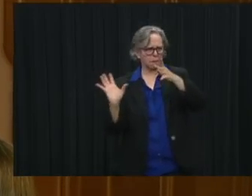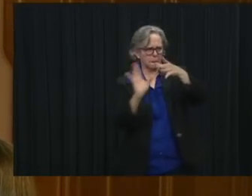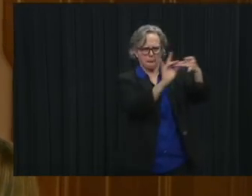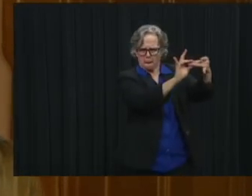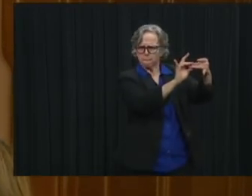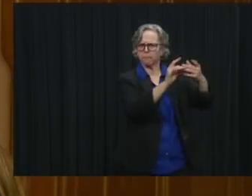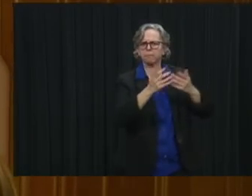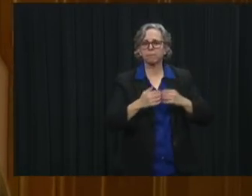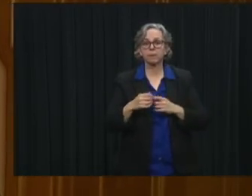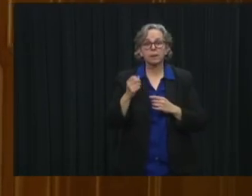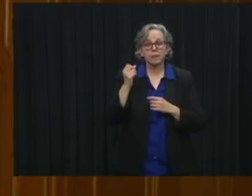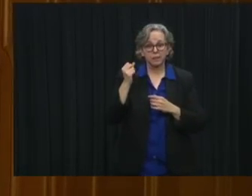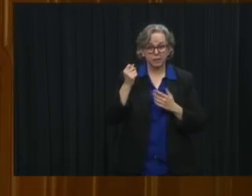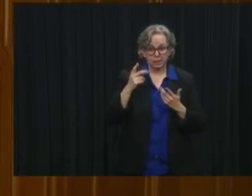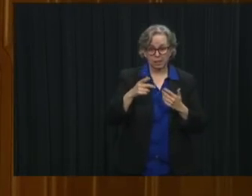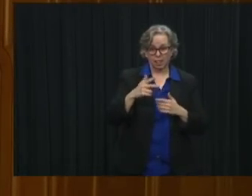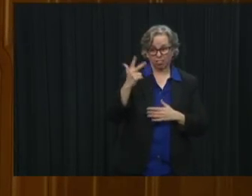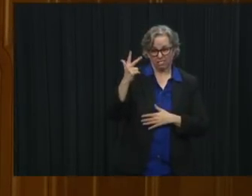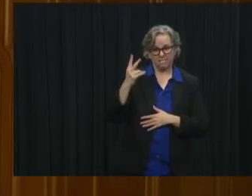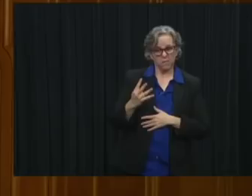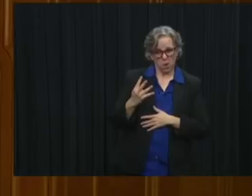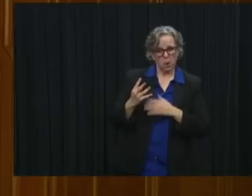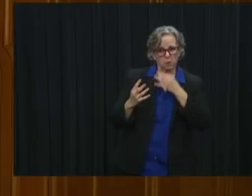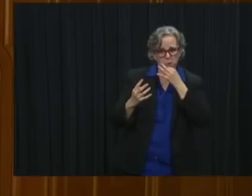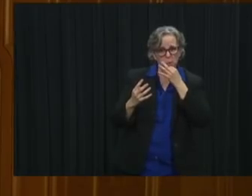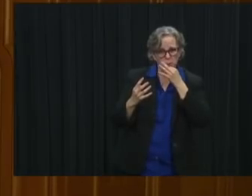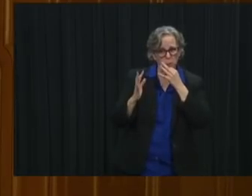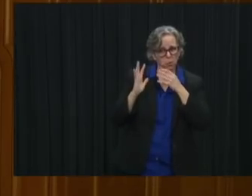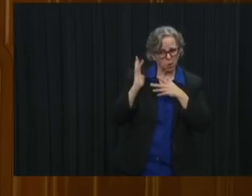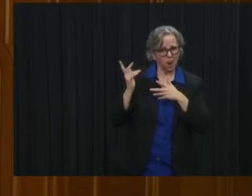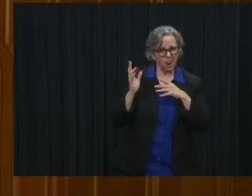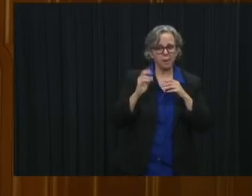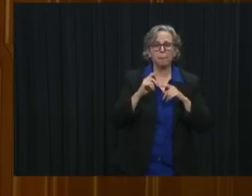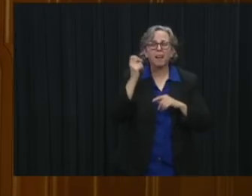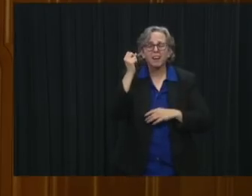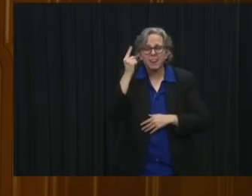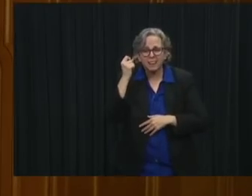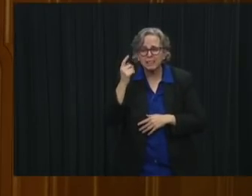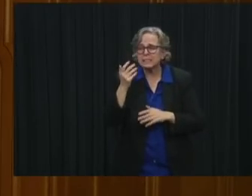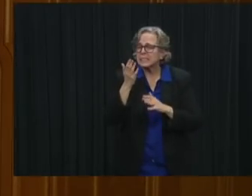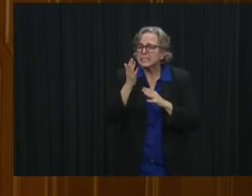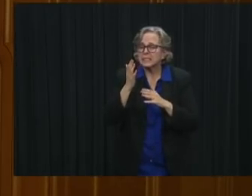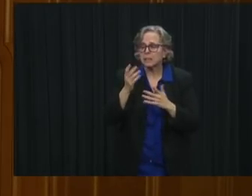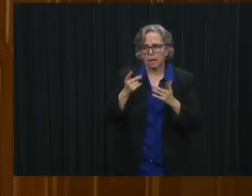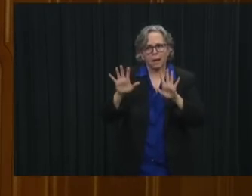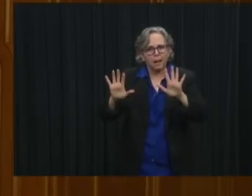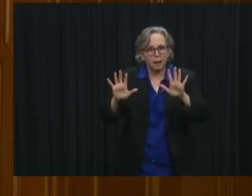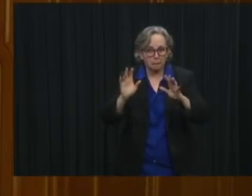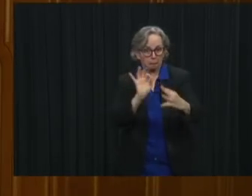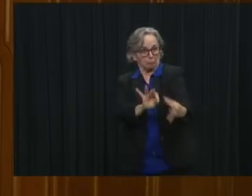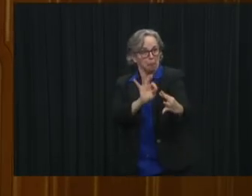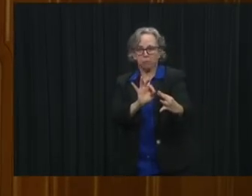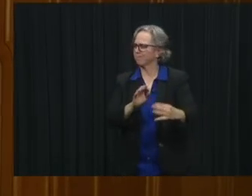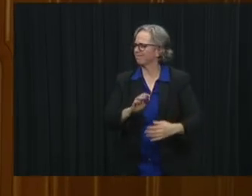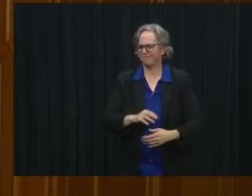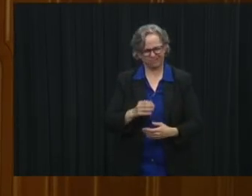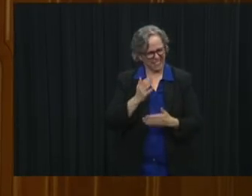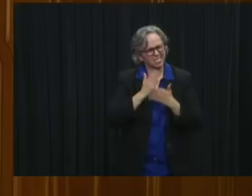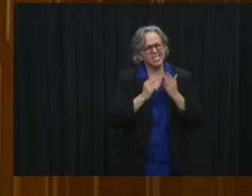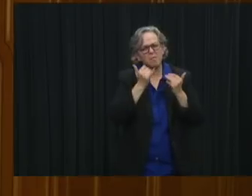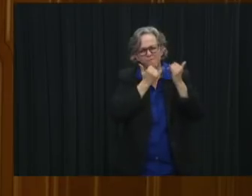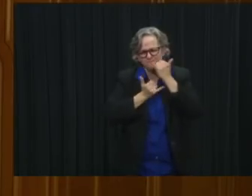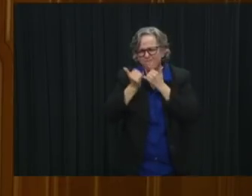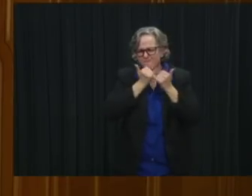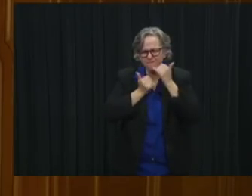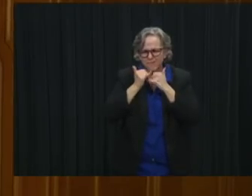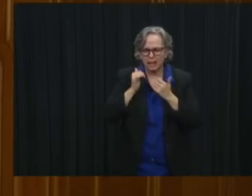But some of that, again, has some error in it. I just have to always add an asterisk to our data as we learn more each day.